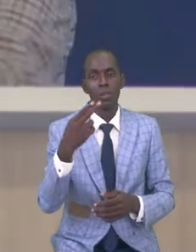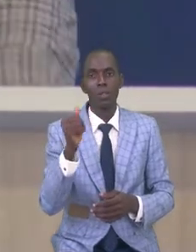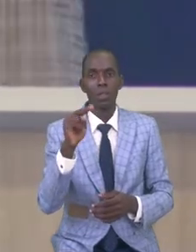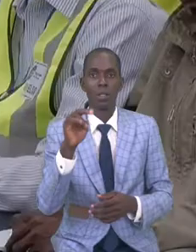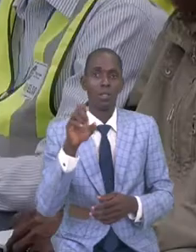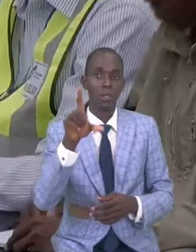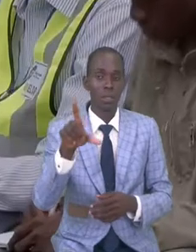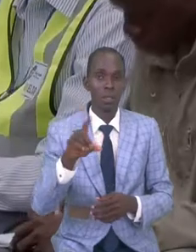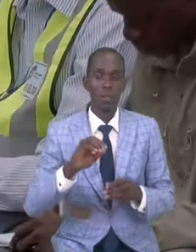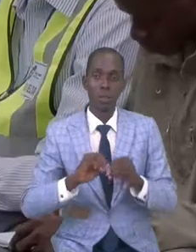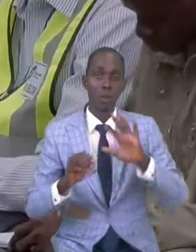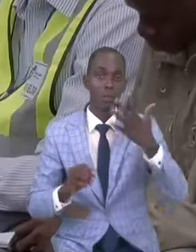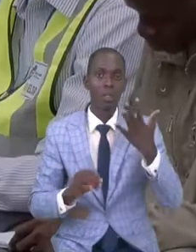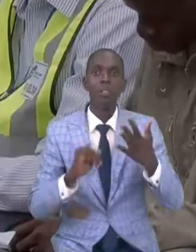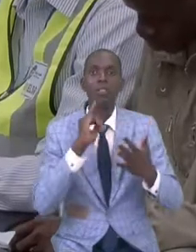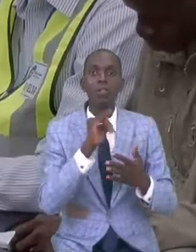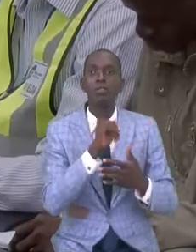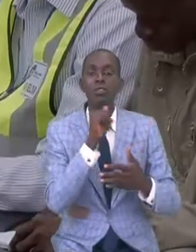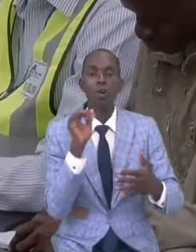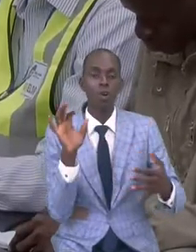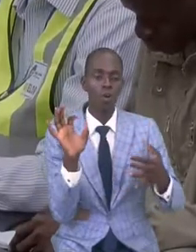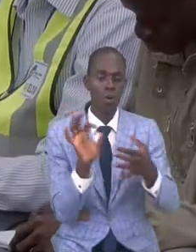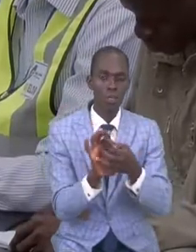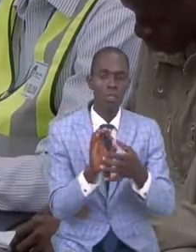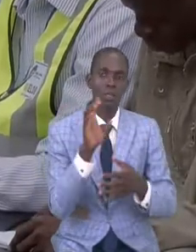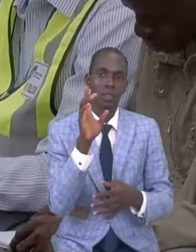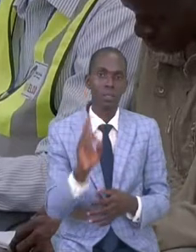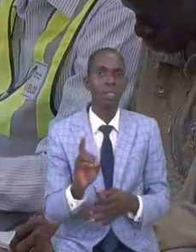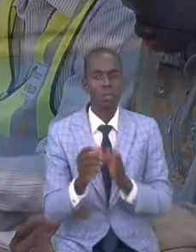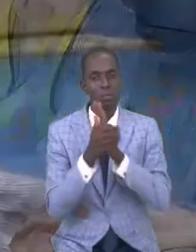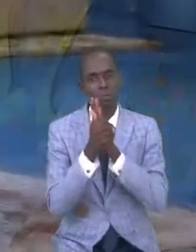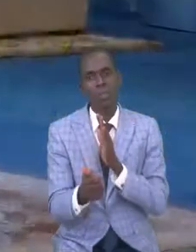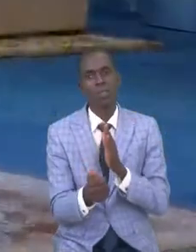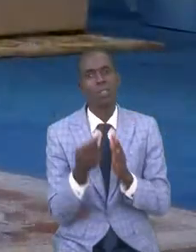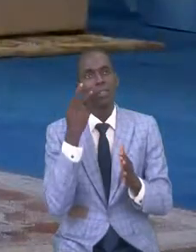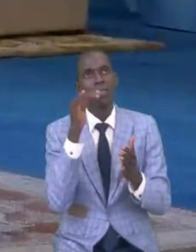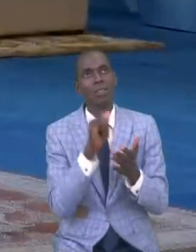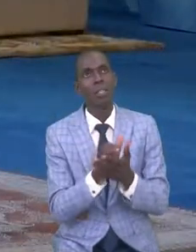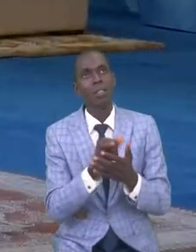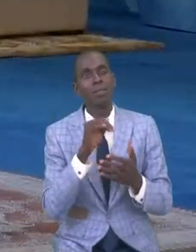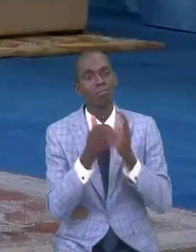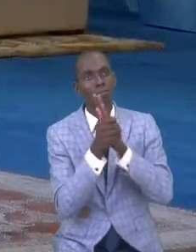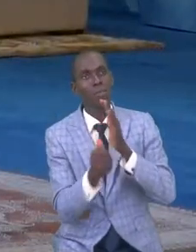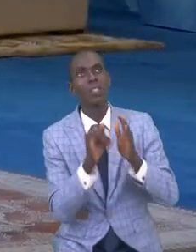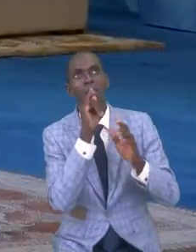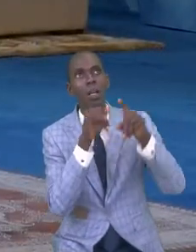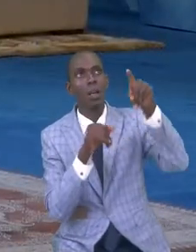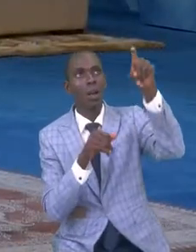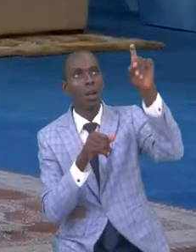unconnected potential. Look at that potential there, just hanging in the free air, and it is